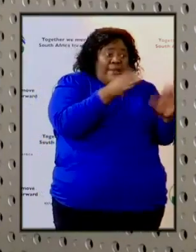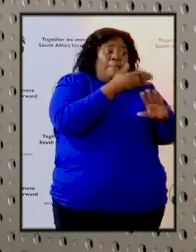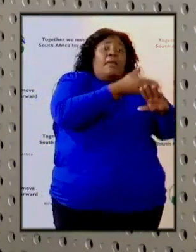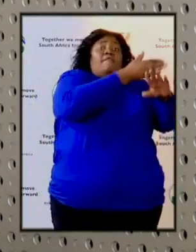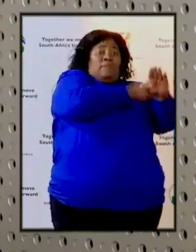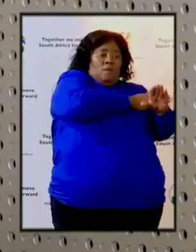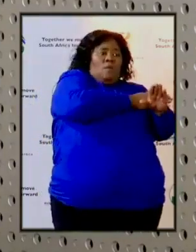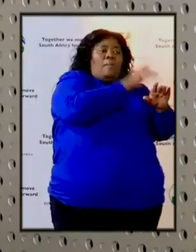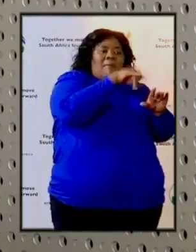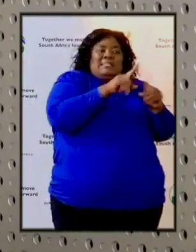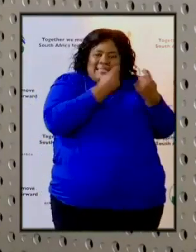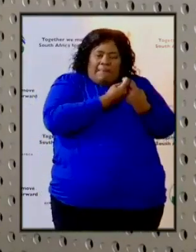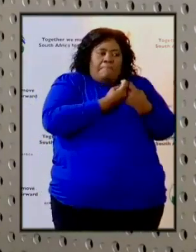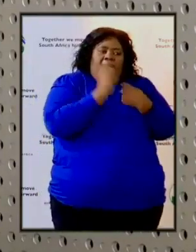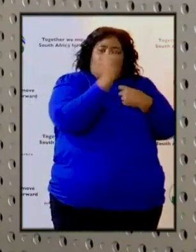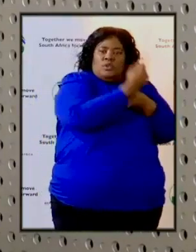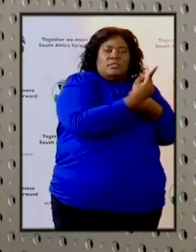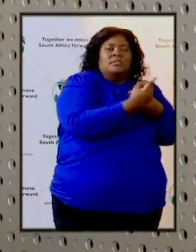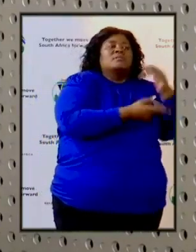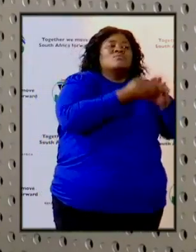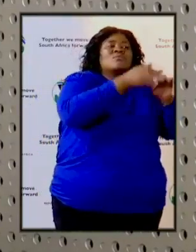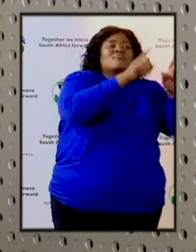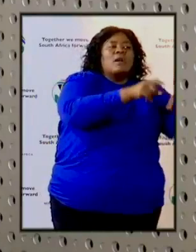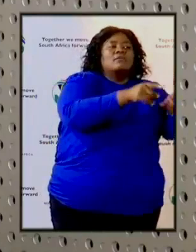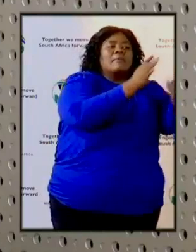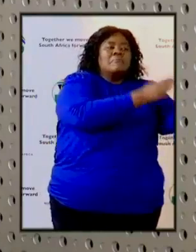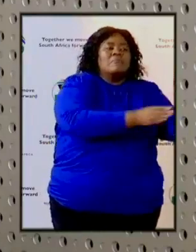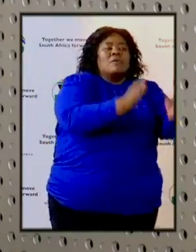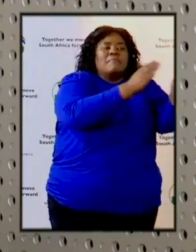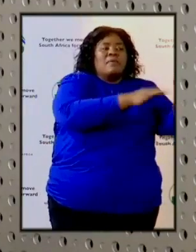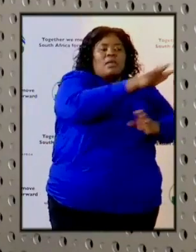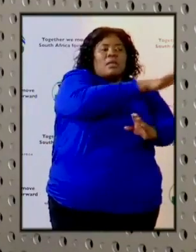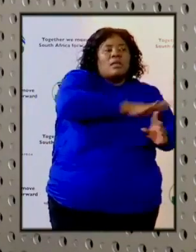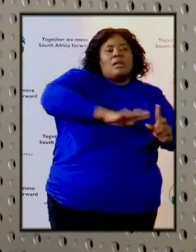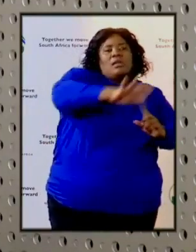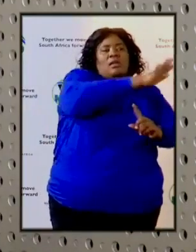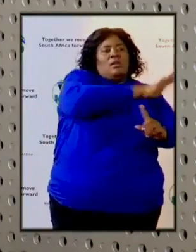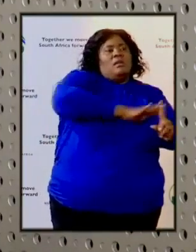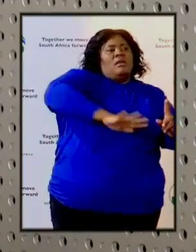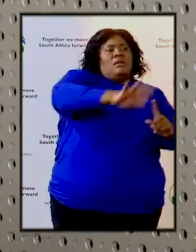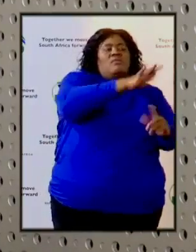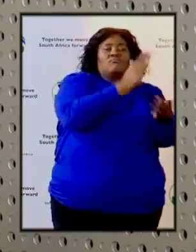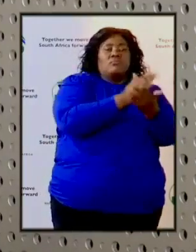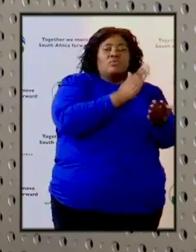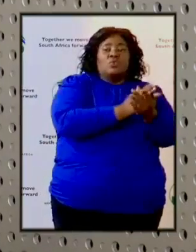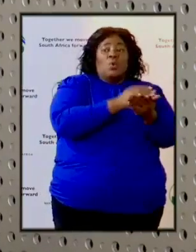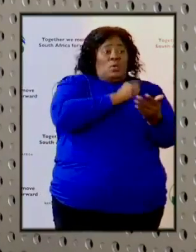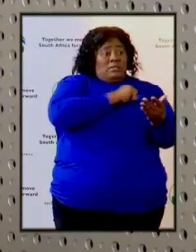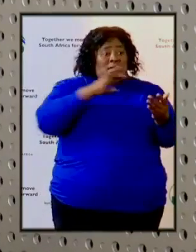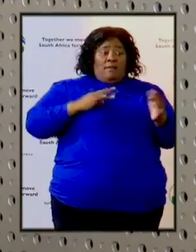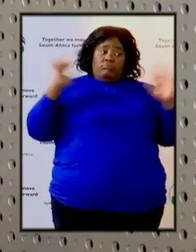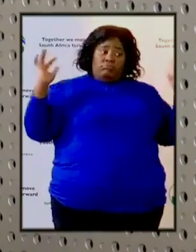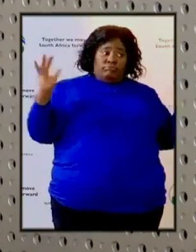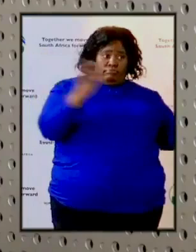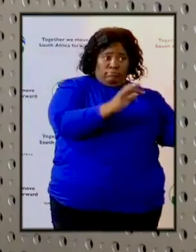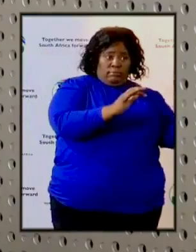small team that goes to prepare, so that when the rest of the employees come,